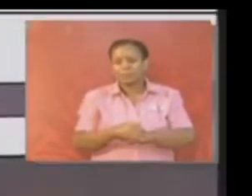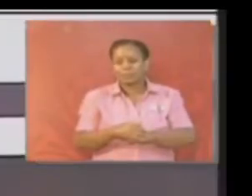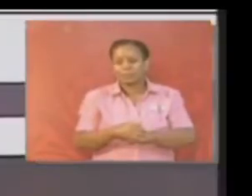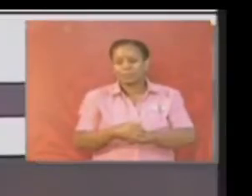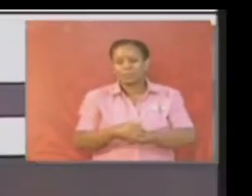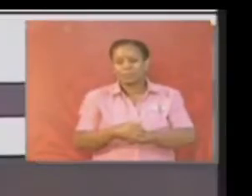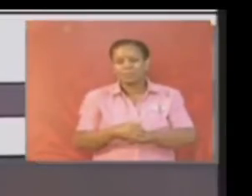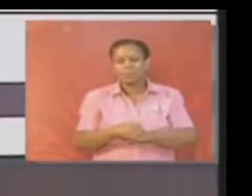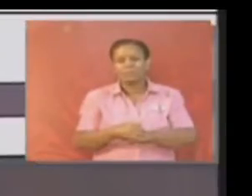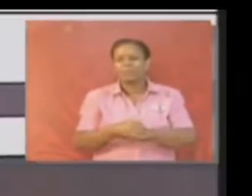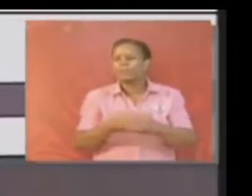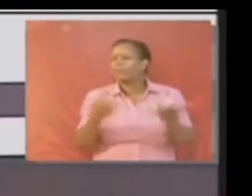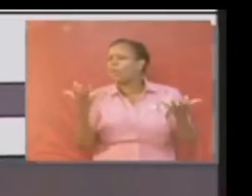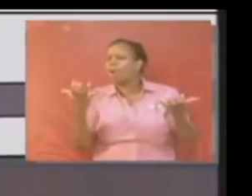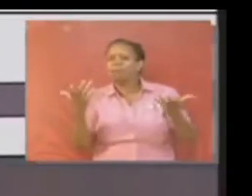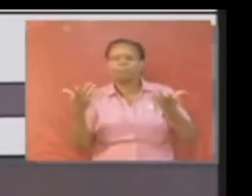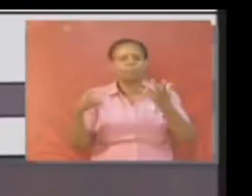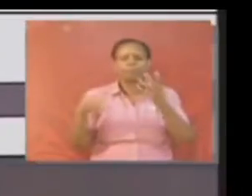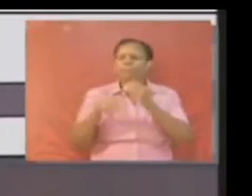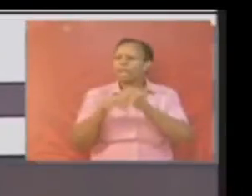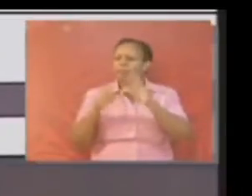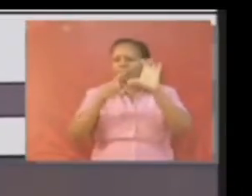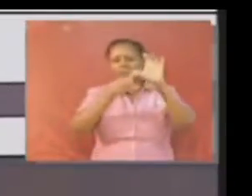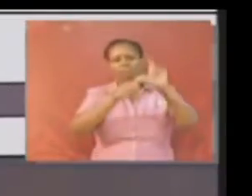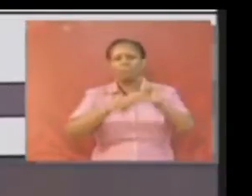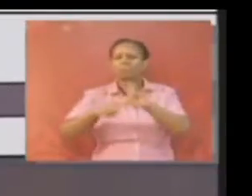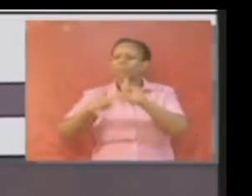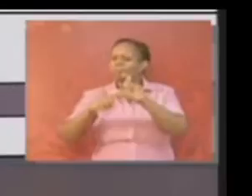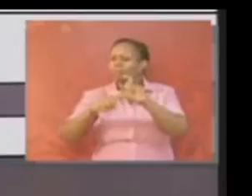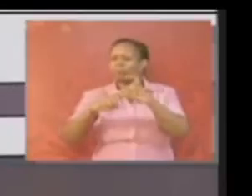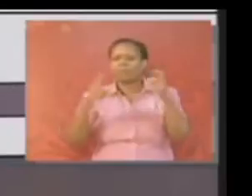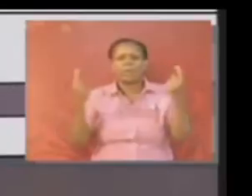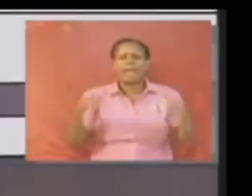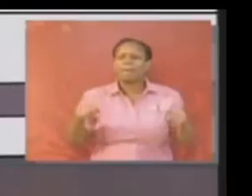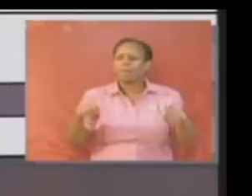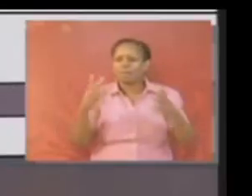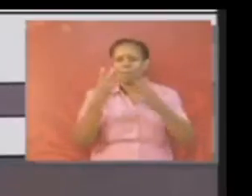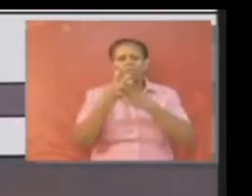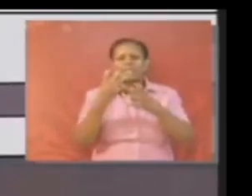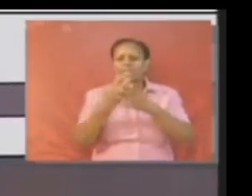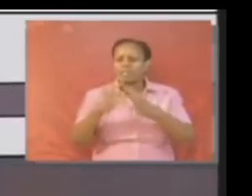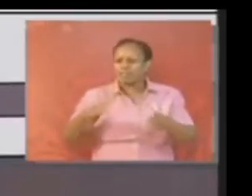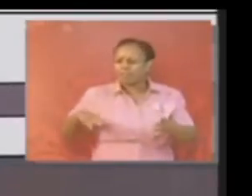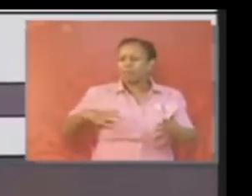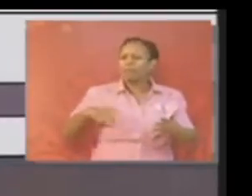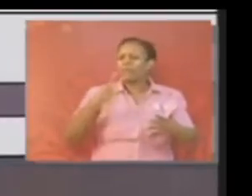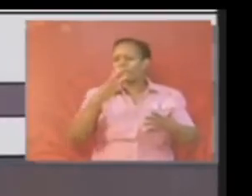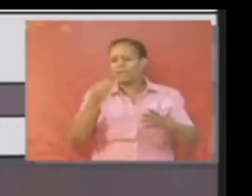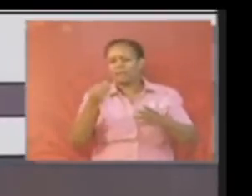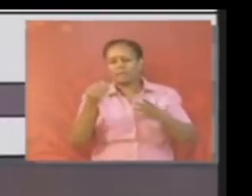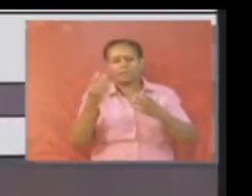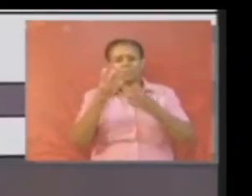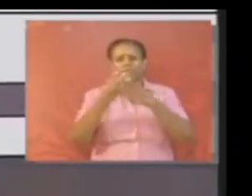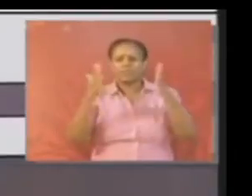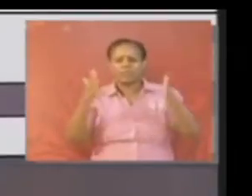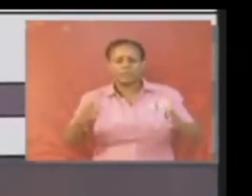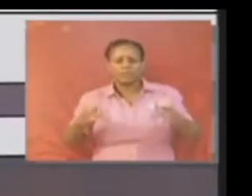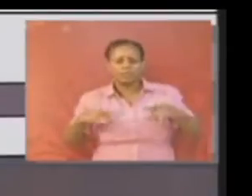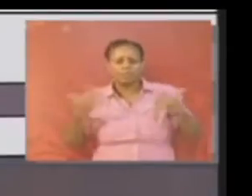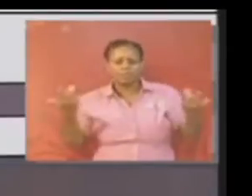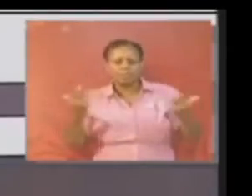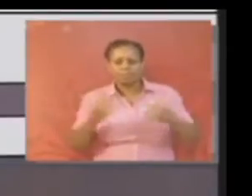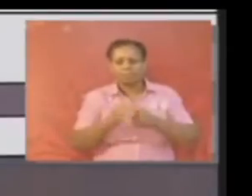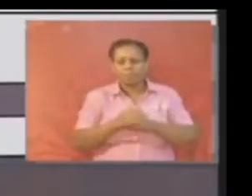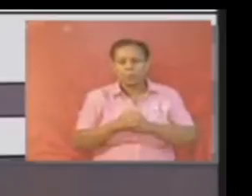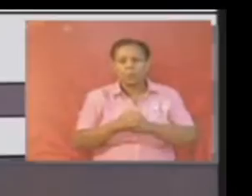Hi, thank you for the question. I actually don't have the final number right now. I was trying to get it as the